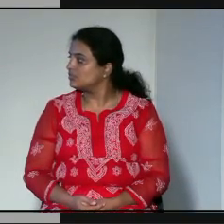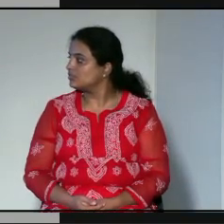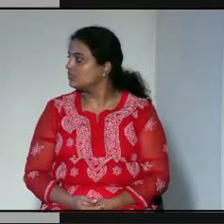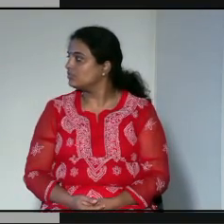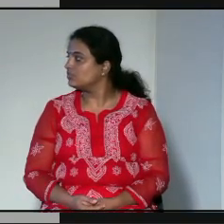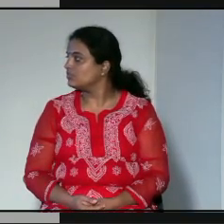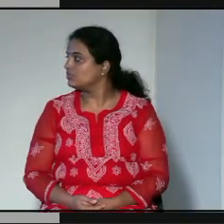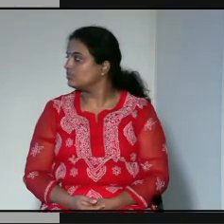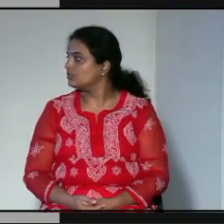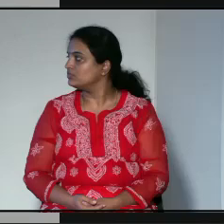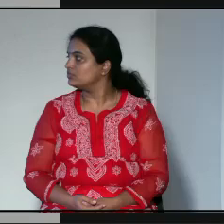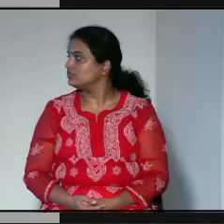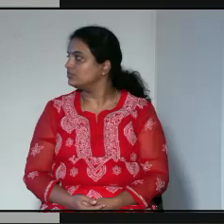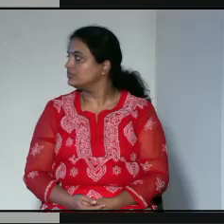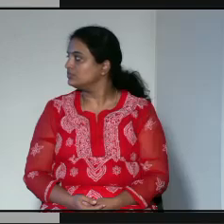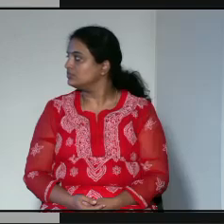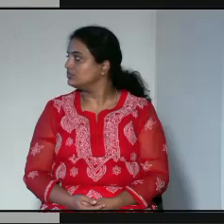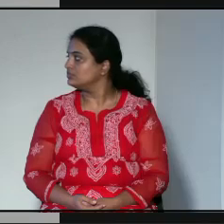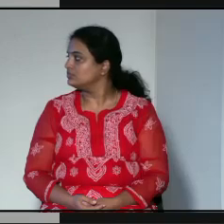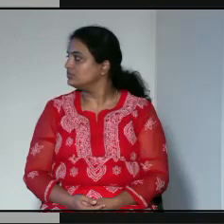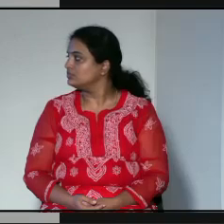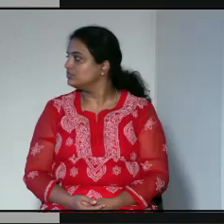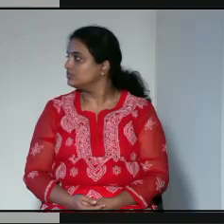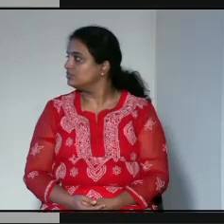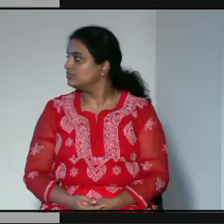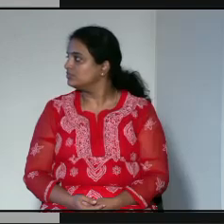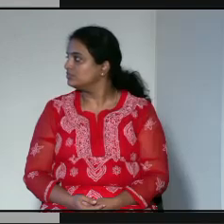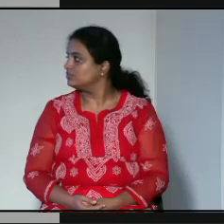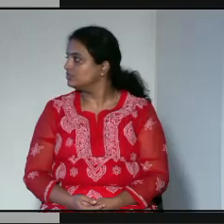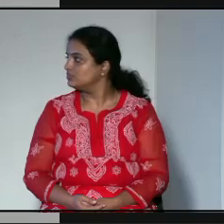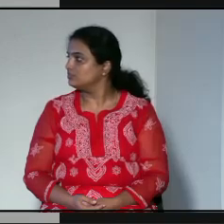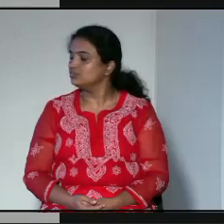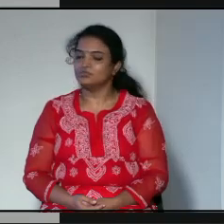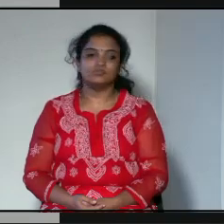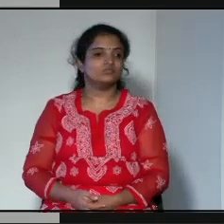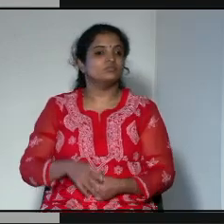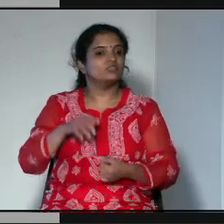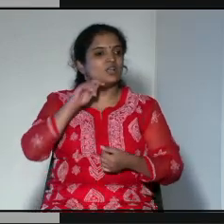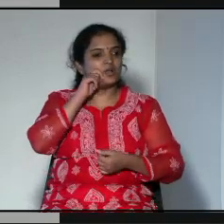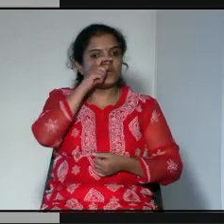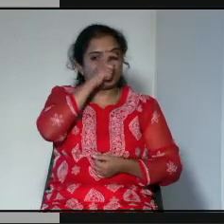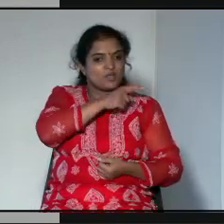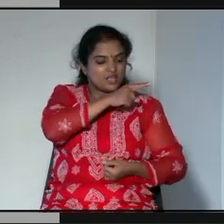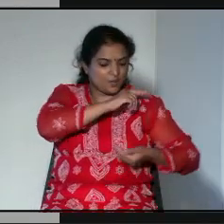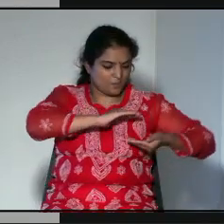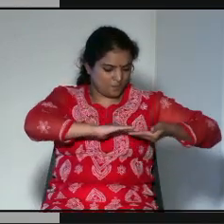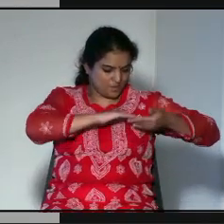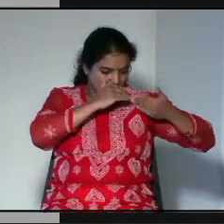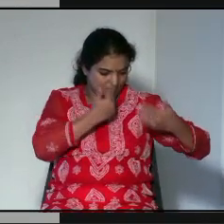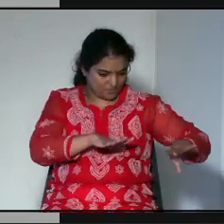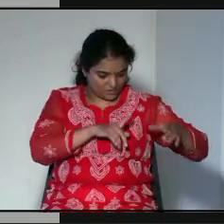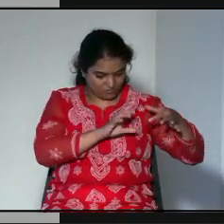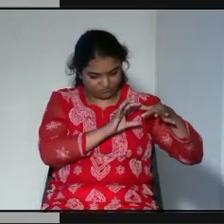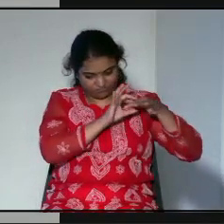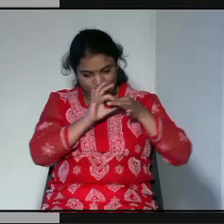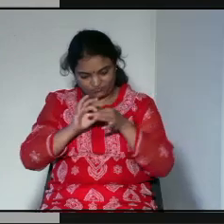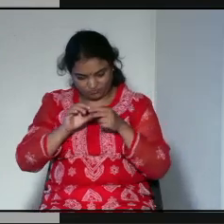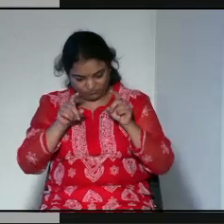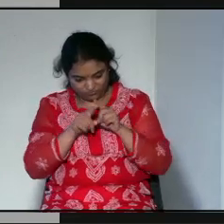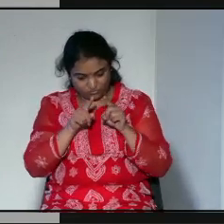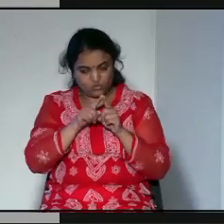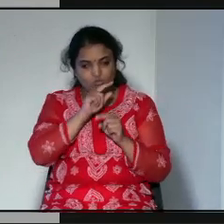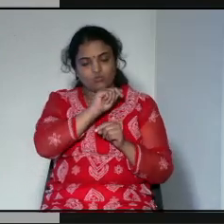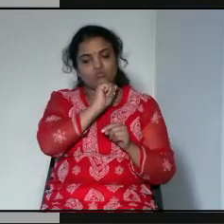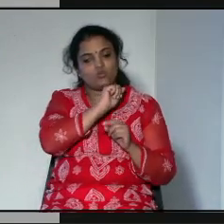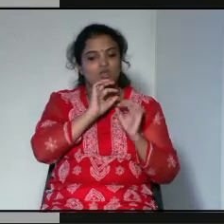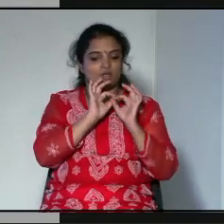Okay. A married man with an estranged English wife and 2 adult children, Nirmal Sengupta resided in his own family